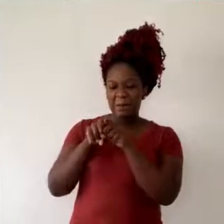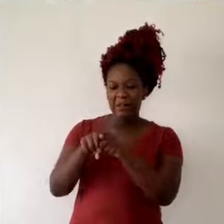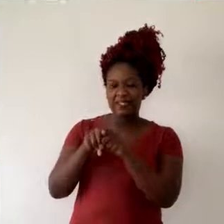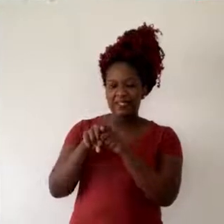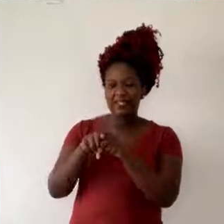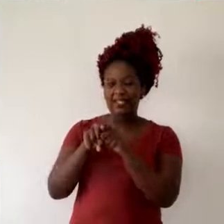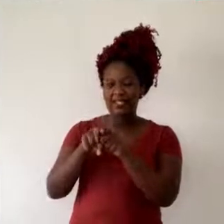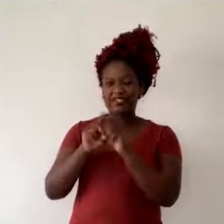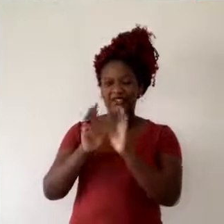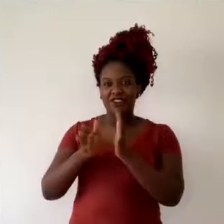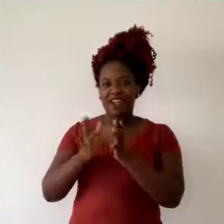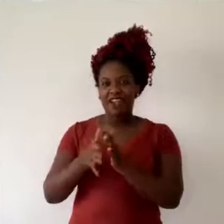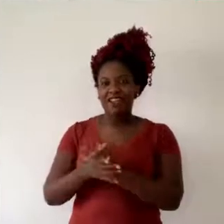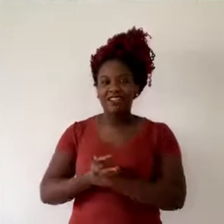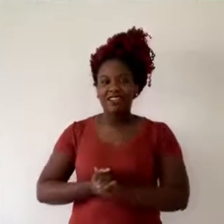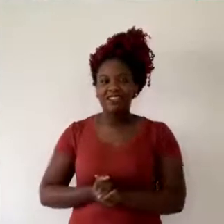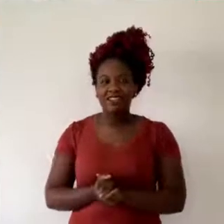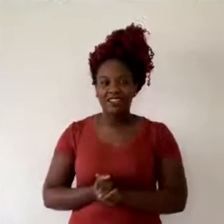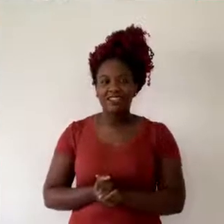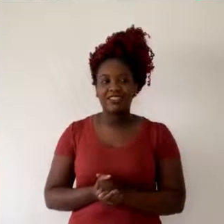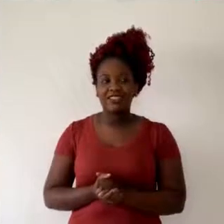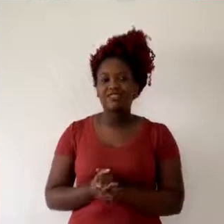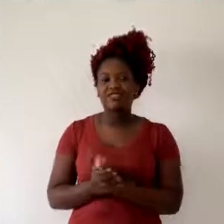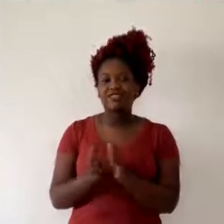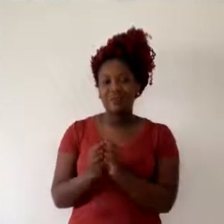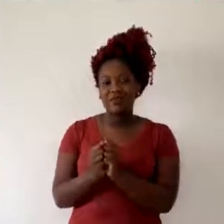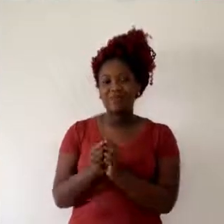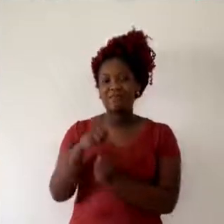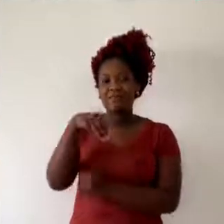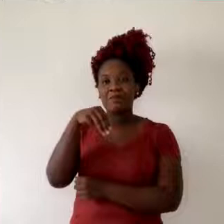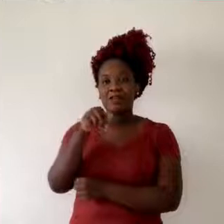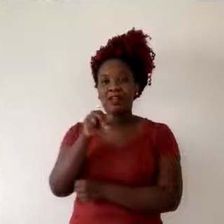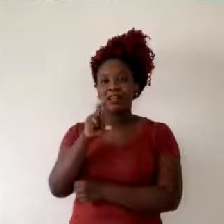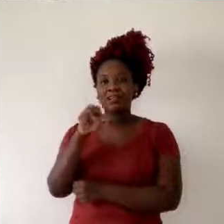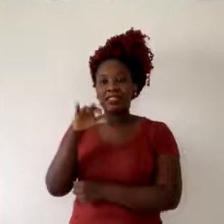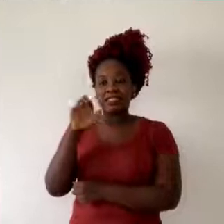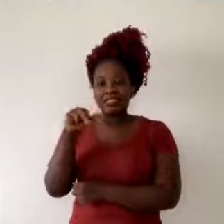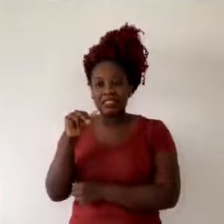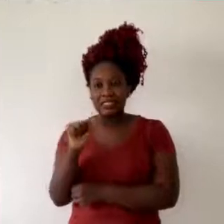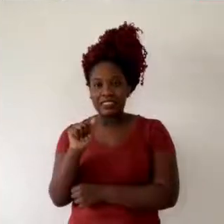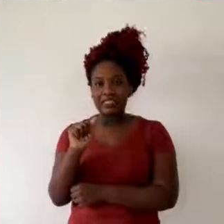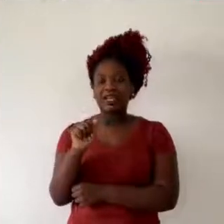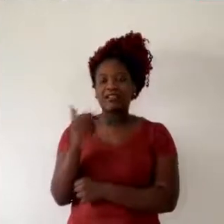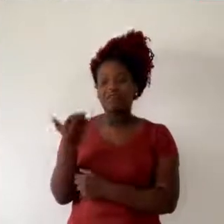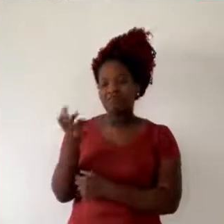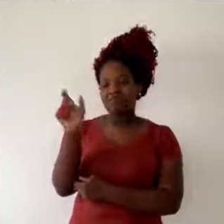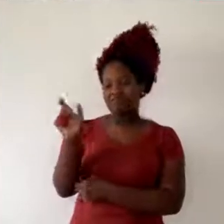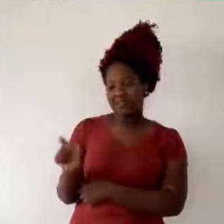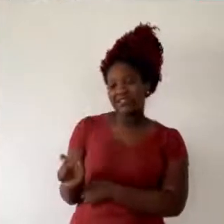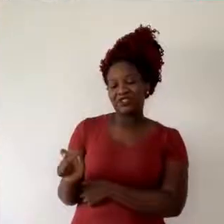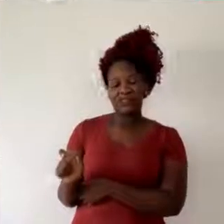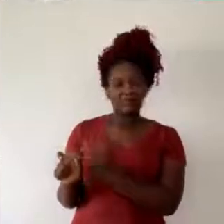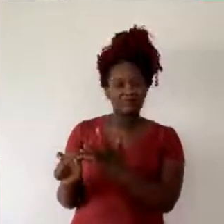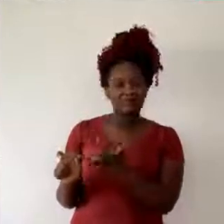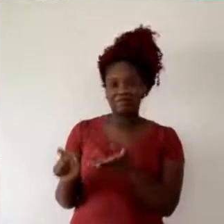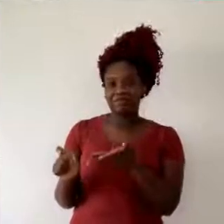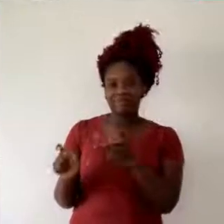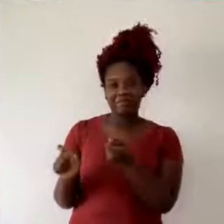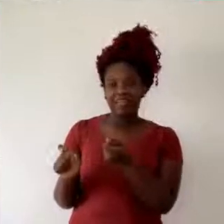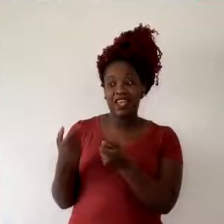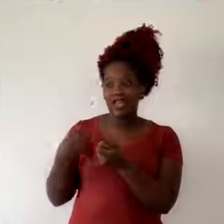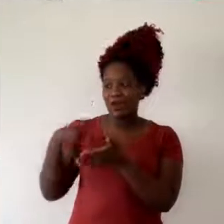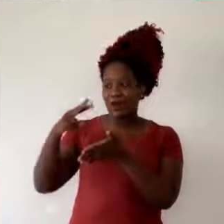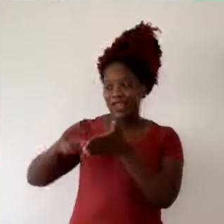many instances and struggles, and Marina, who is one of the people that I have